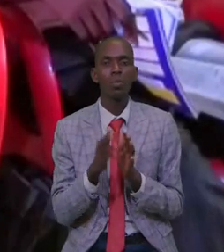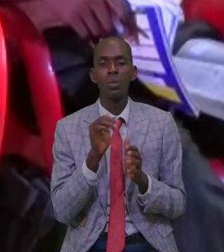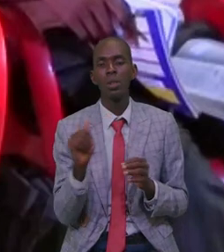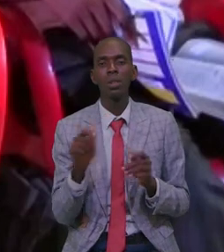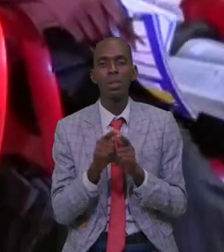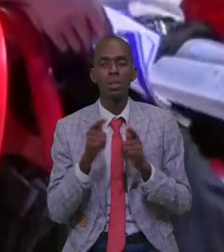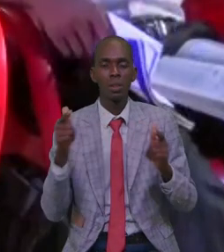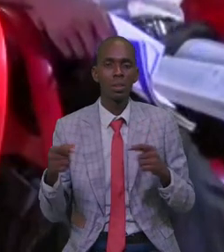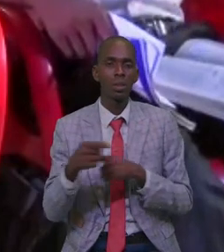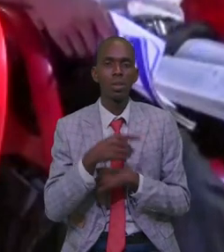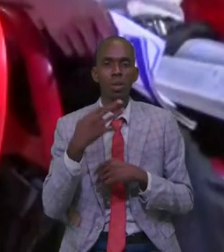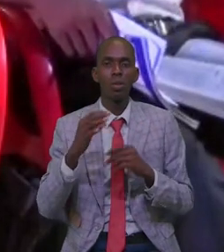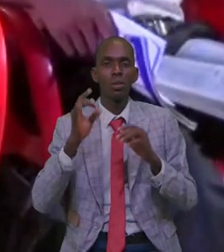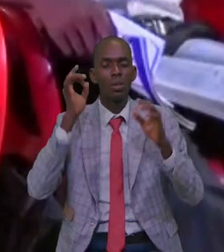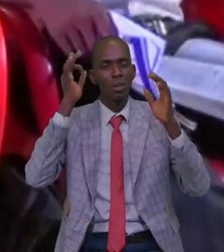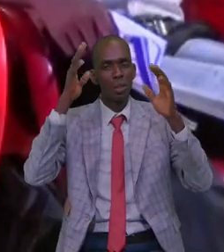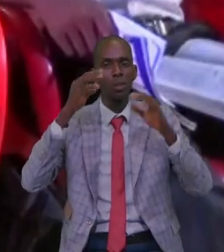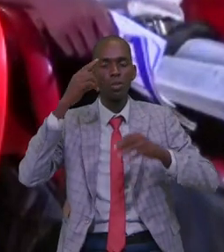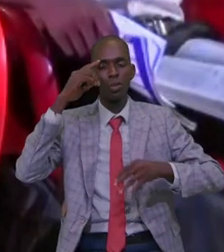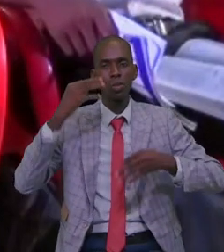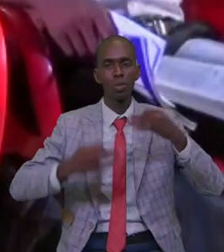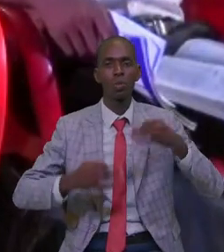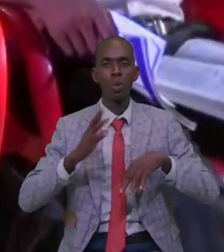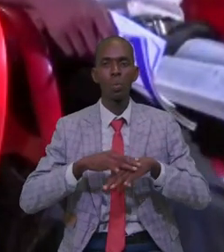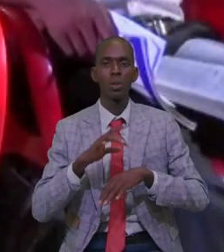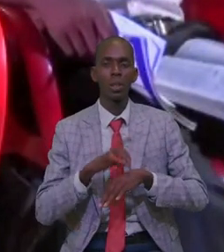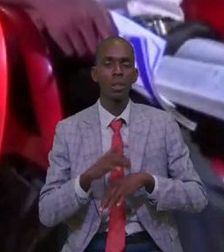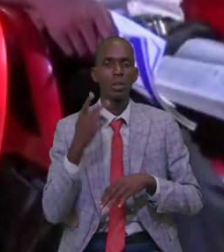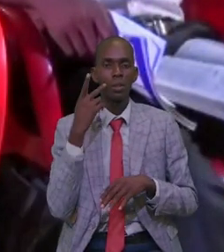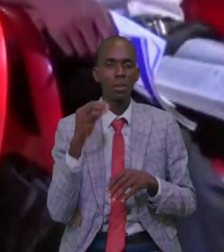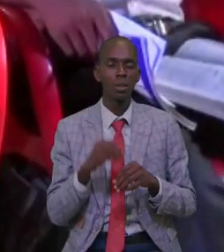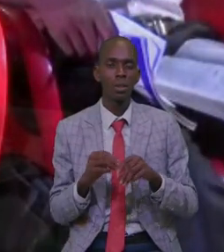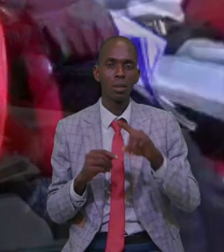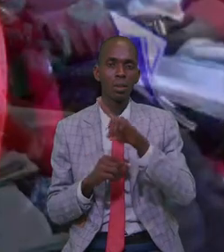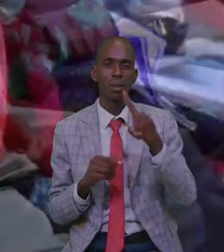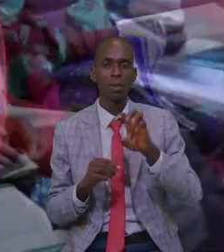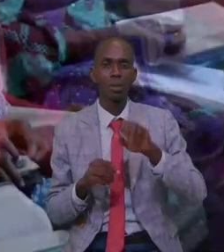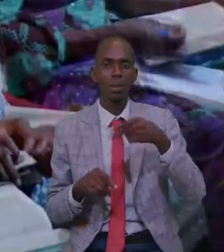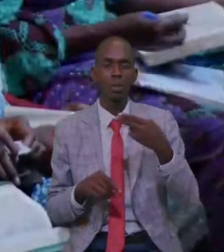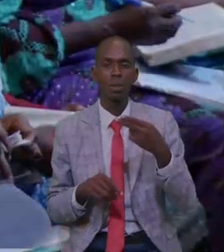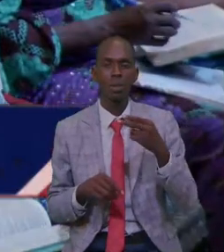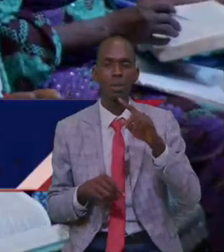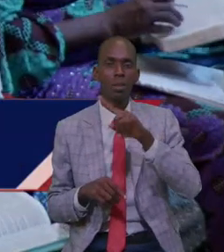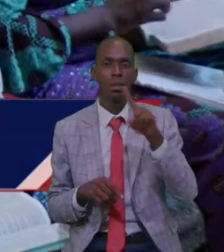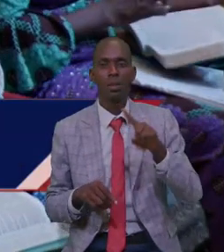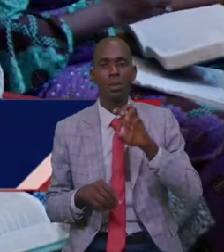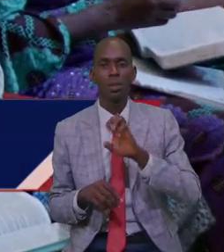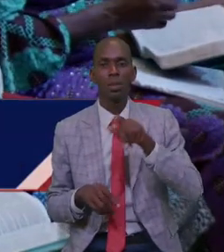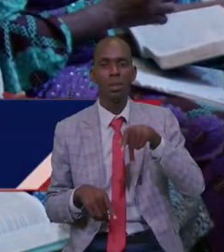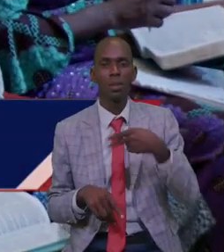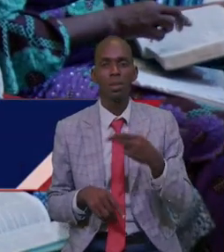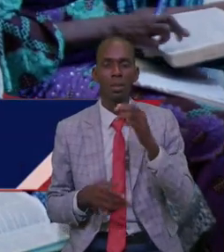earth. And look at Zephaniah. We're looking at chapter 1 verse 17. Zephaniah